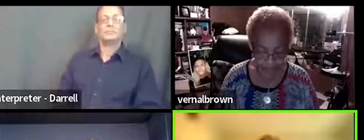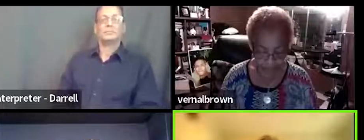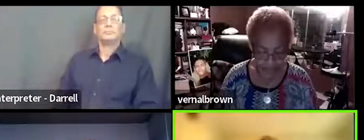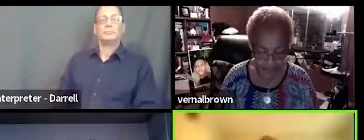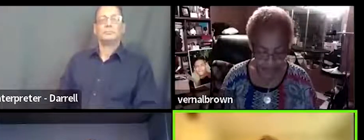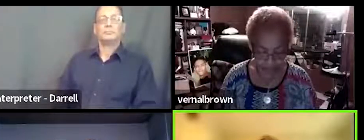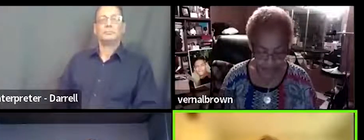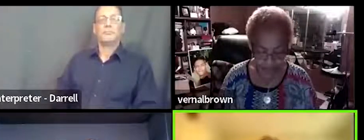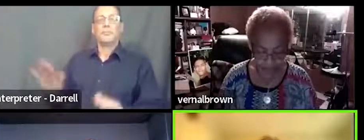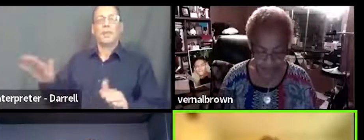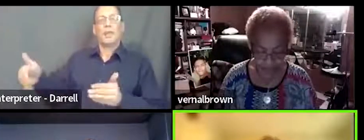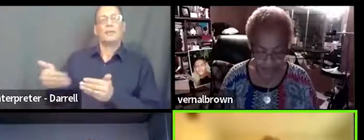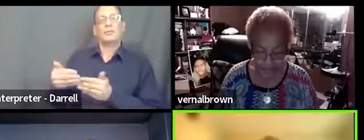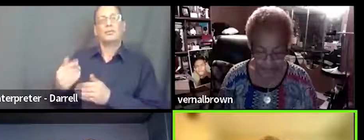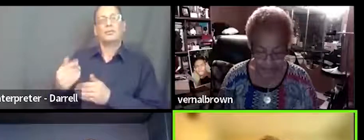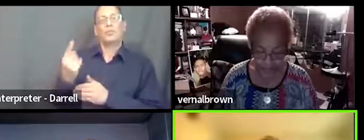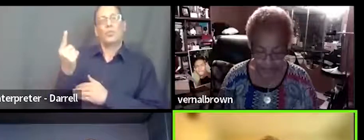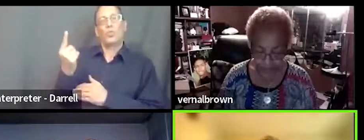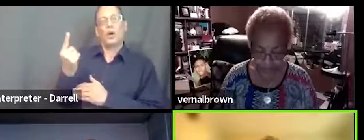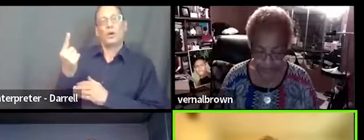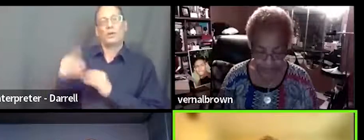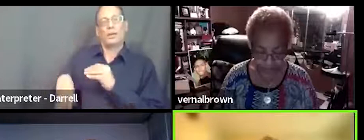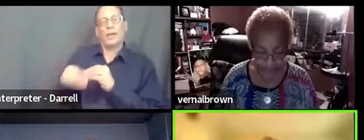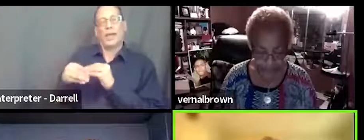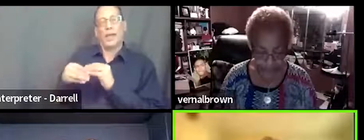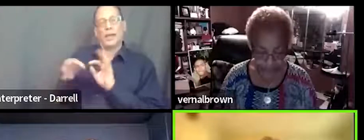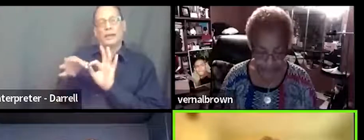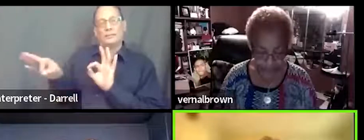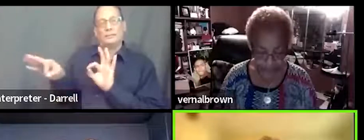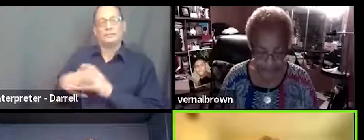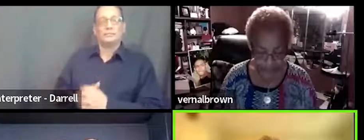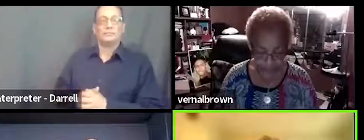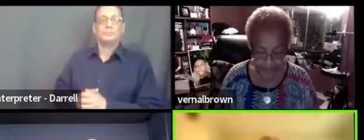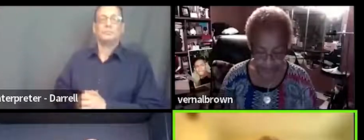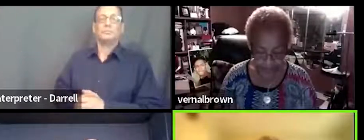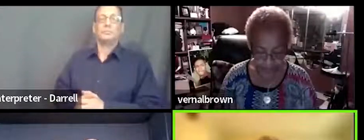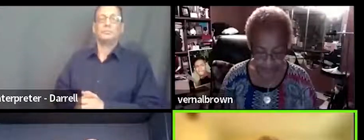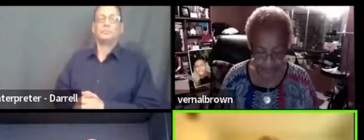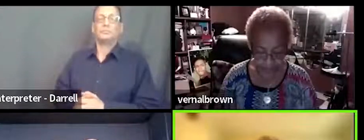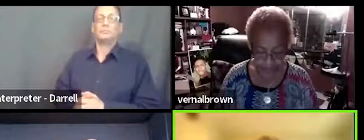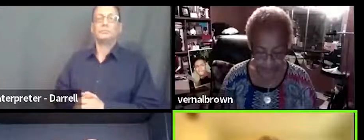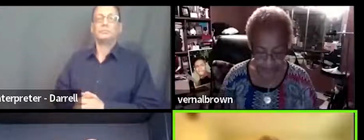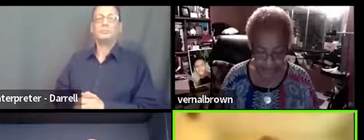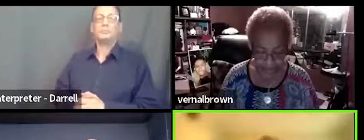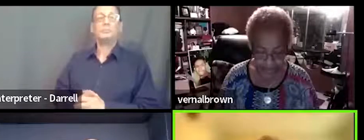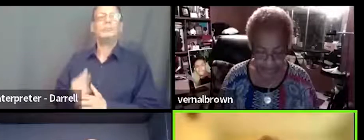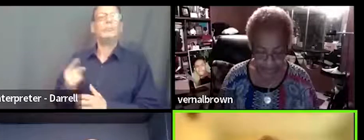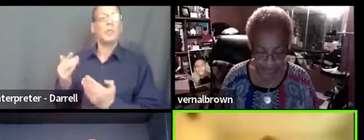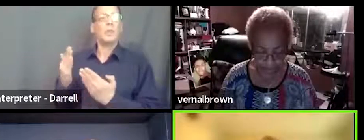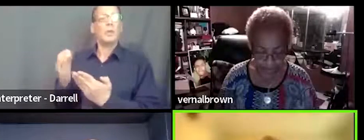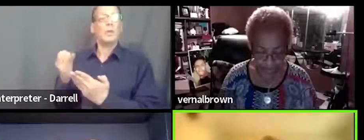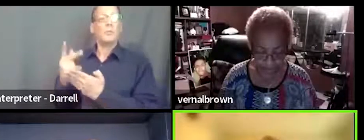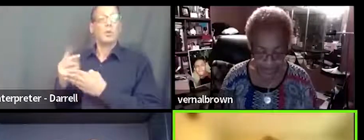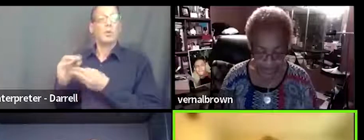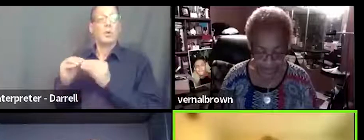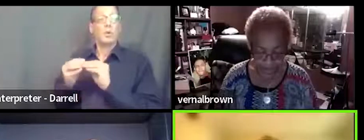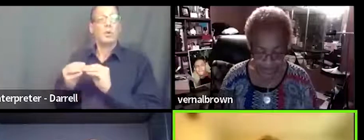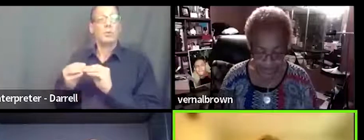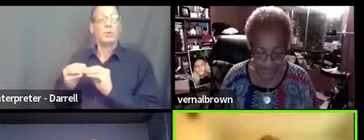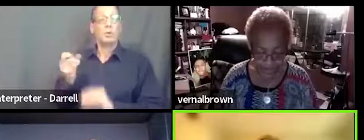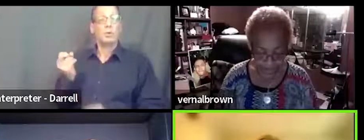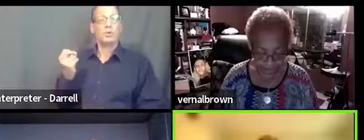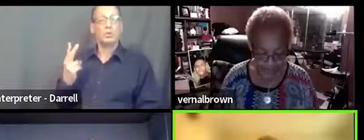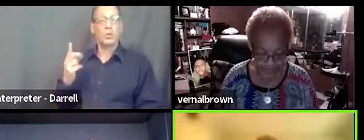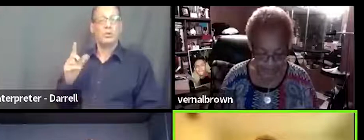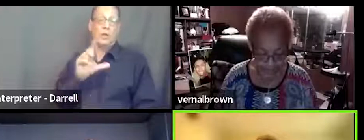is introducing one item on the agenda for consideration today. With the committee's recommendation of approval under item number 12, law